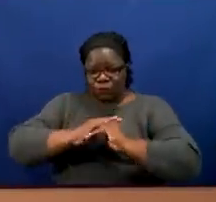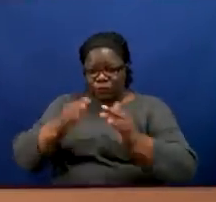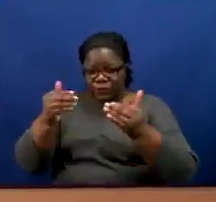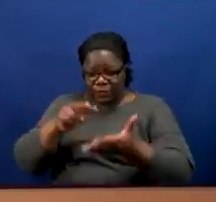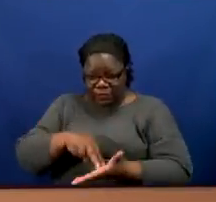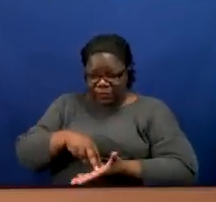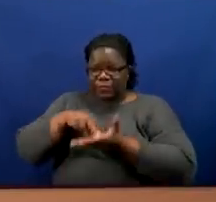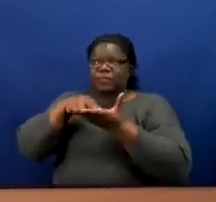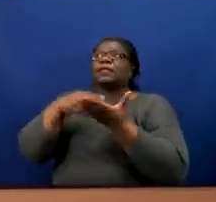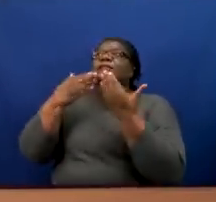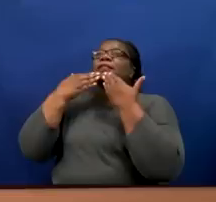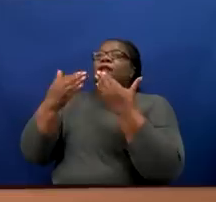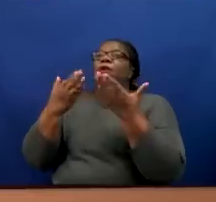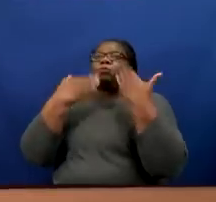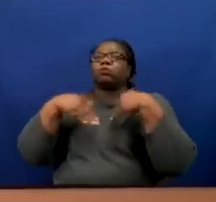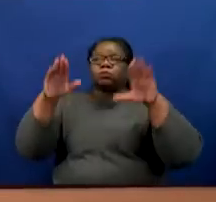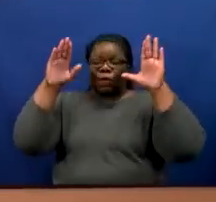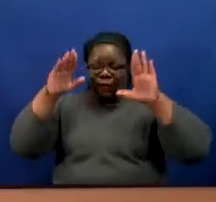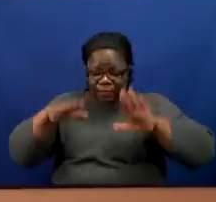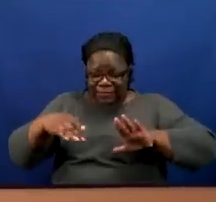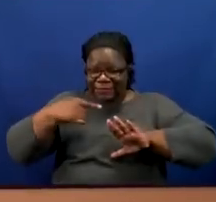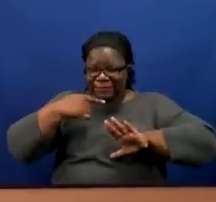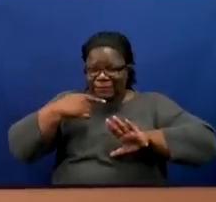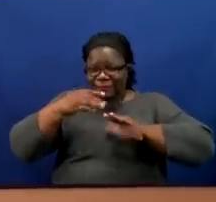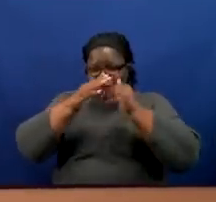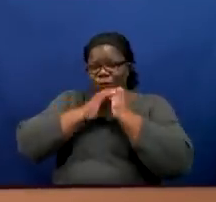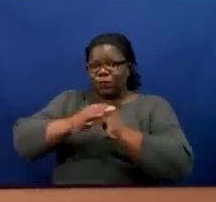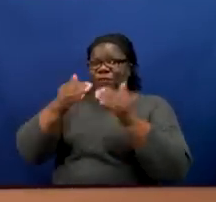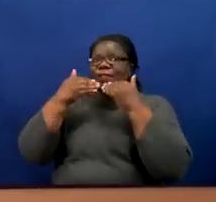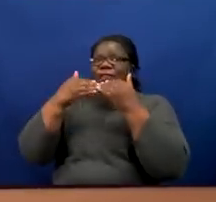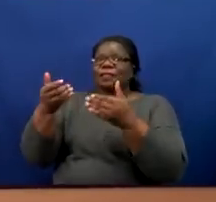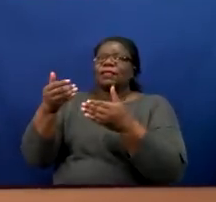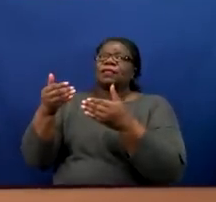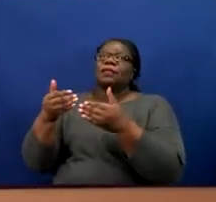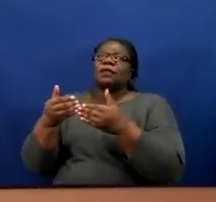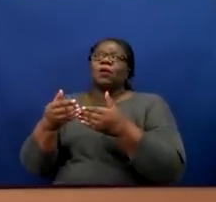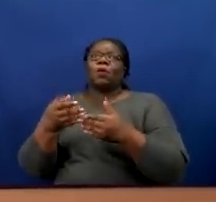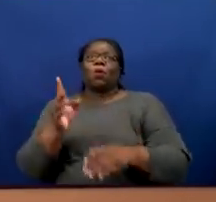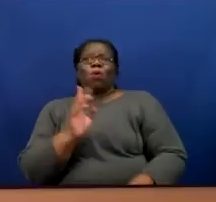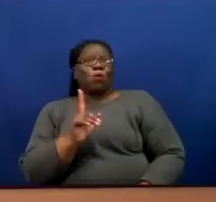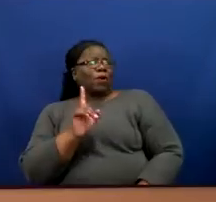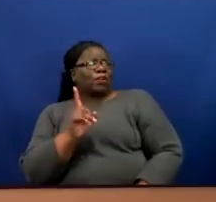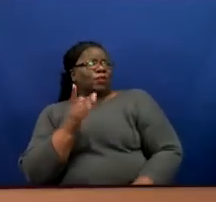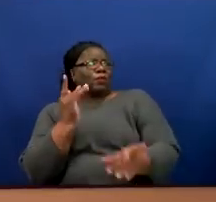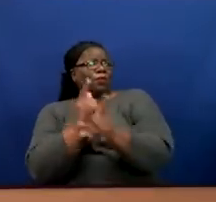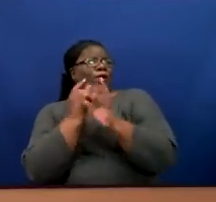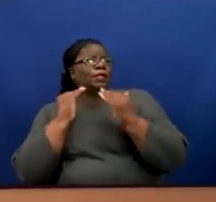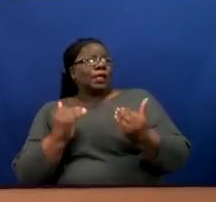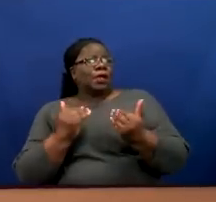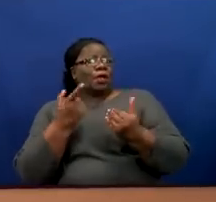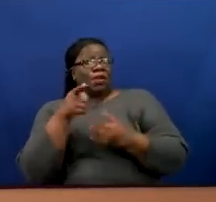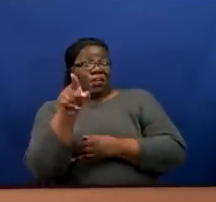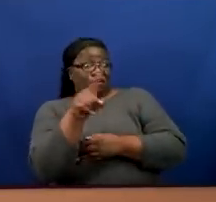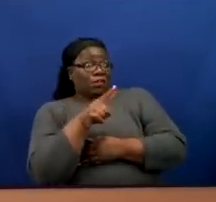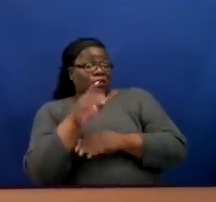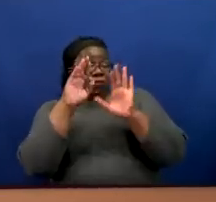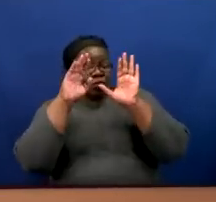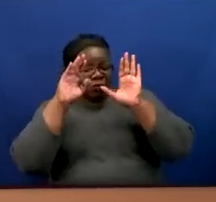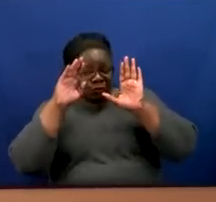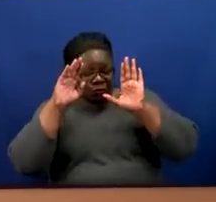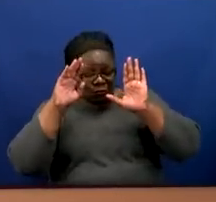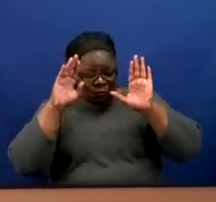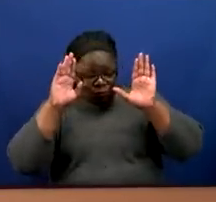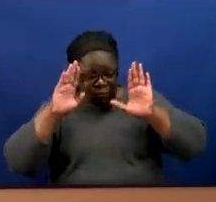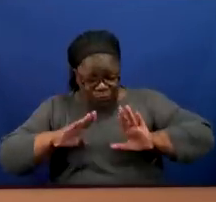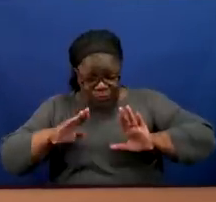you. Falling down and worshiping, getting up and telling him thank you. Where are you in the midst of this right now? Are you down there worshiping or are you up